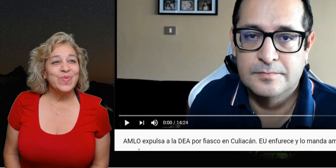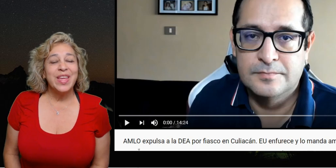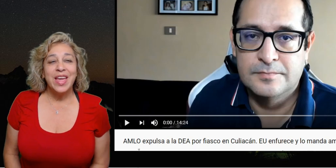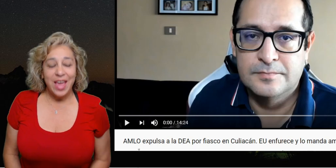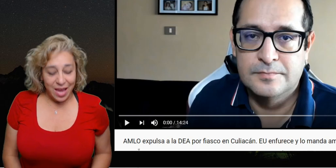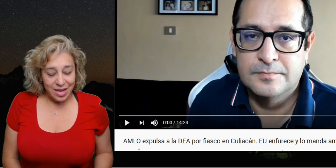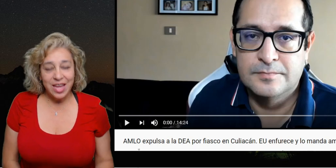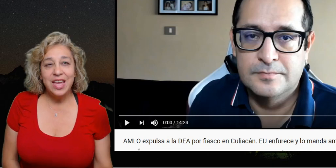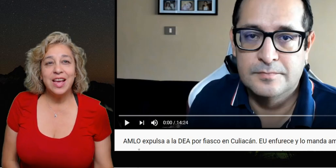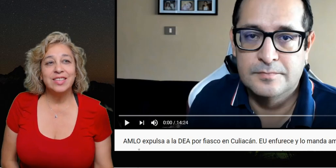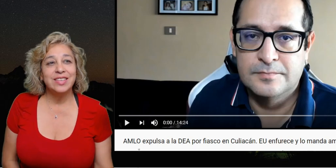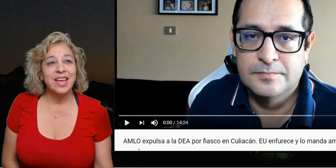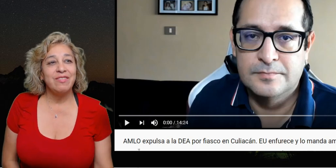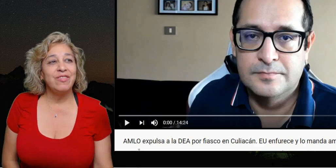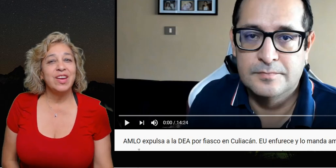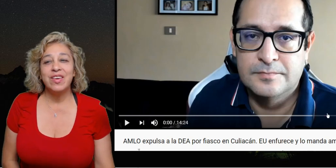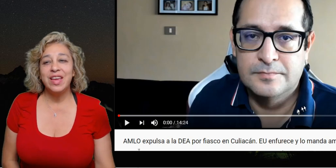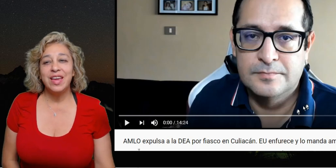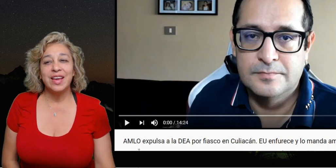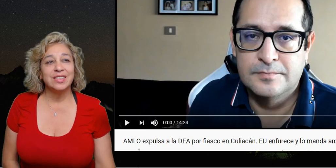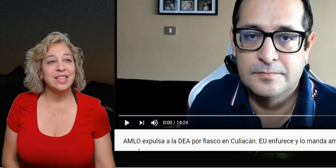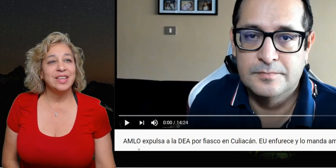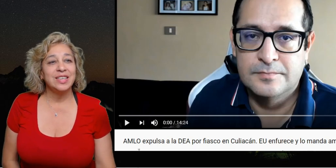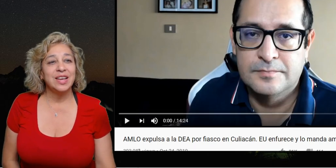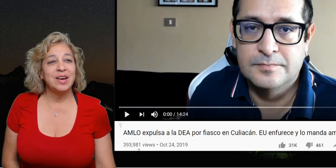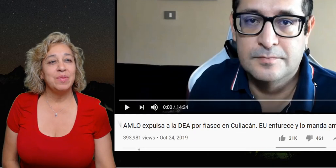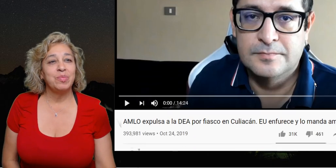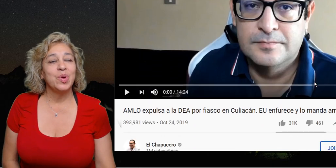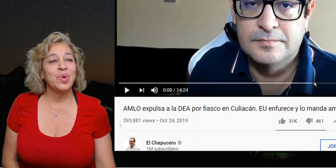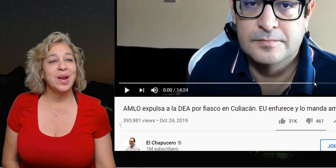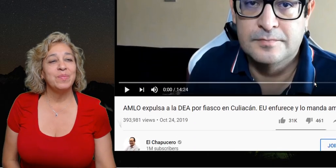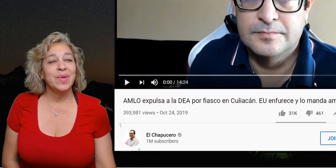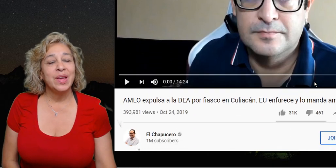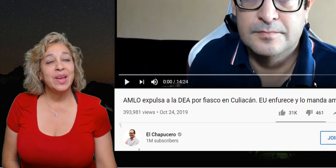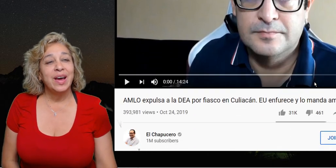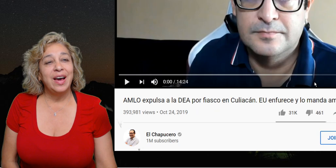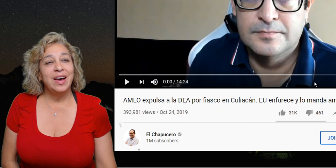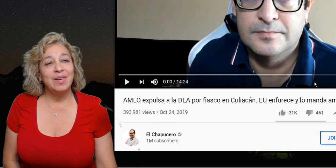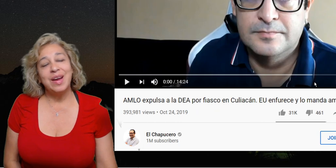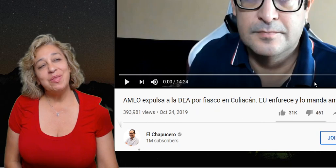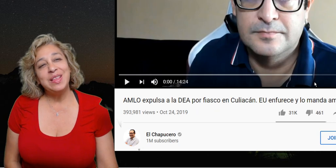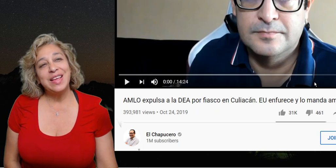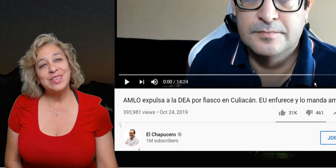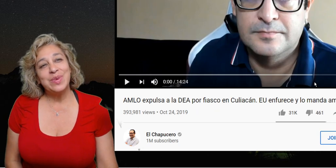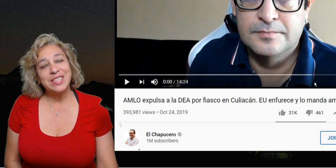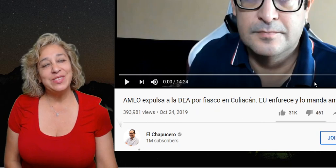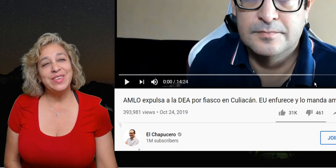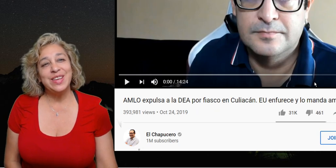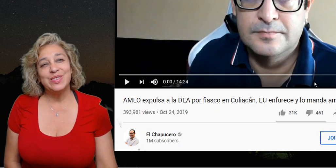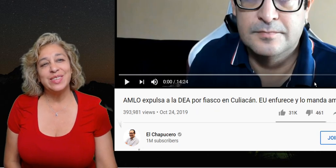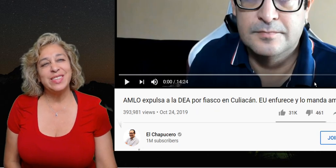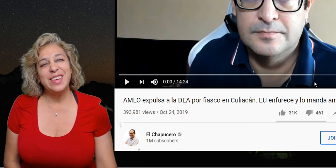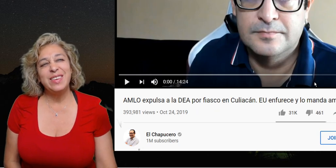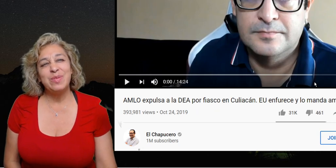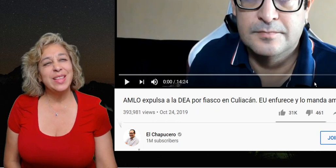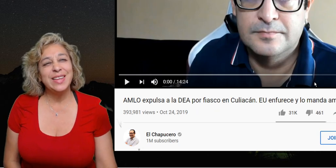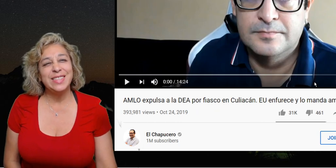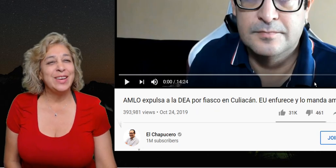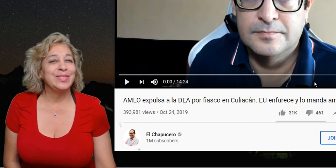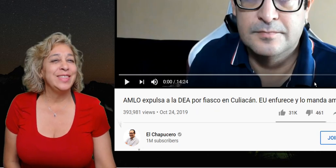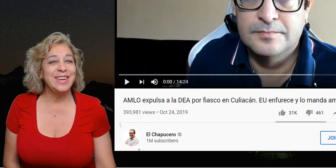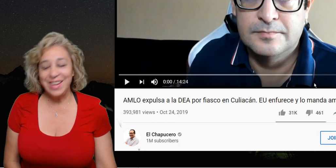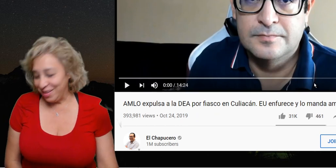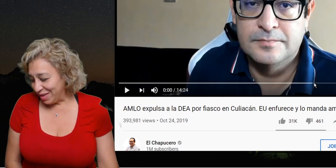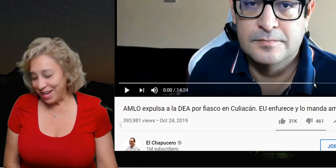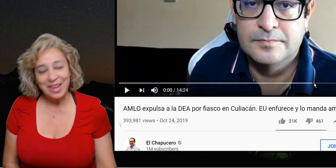Cero. And he has a very excellent program. I really like to watch his videos because he really gets